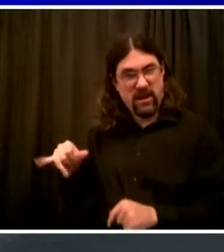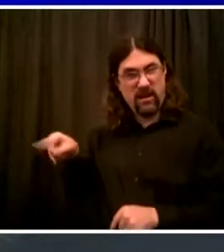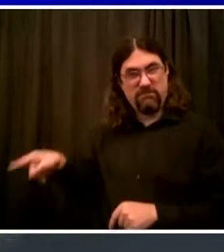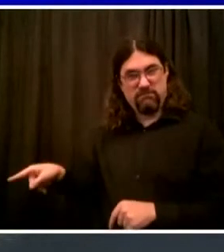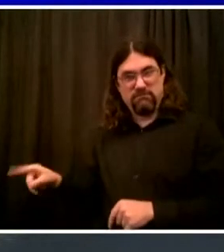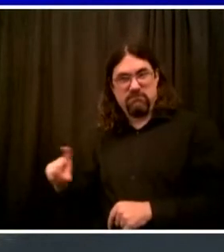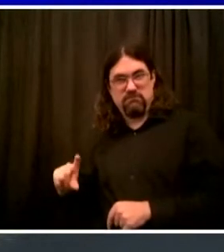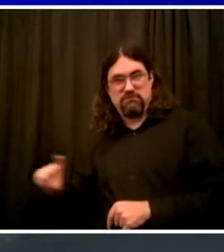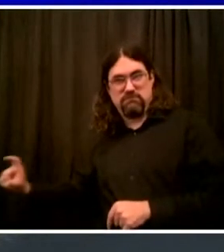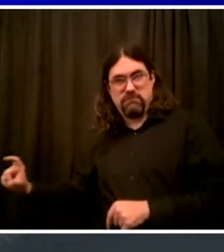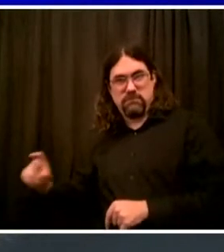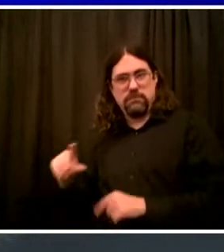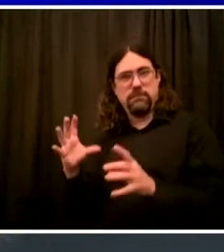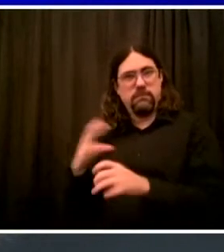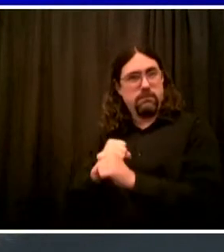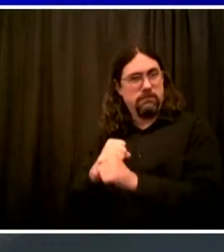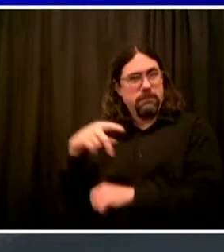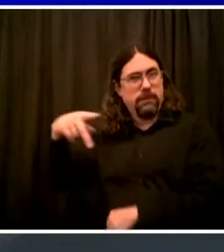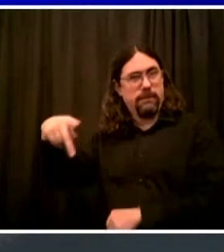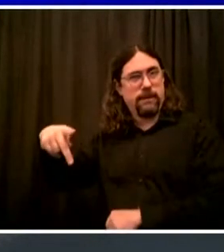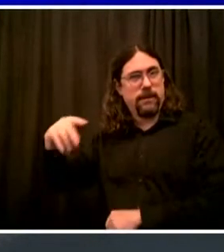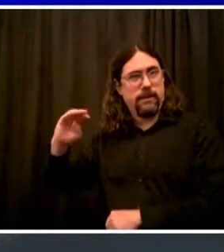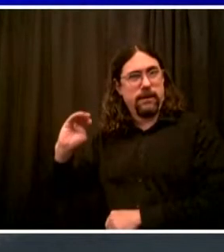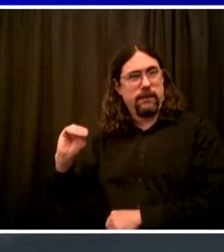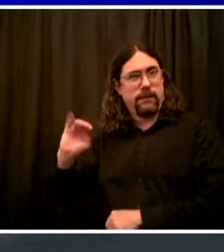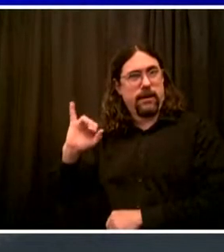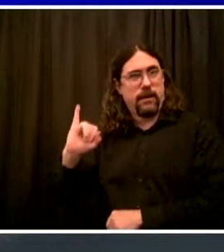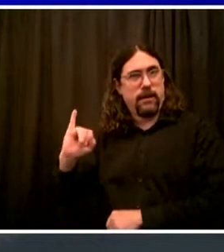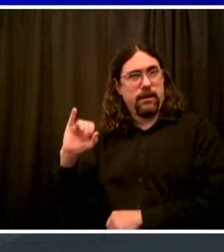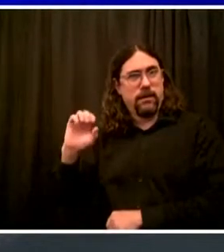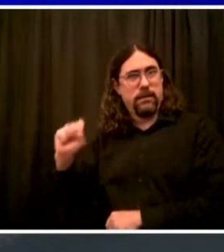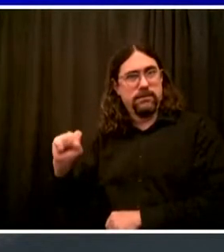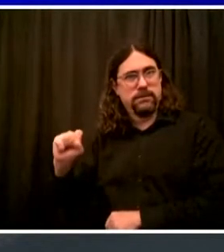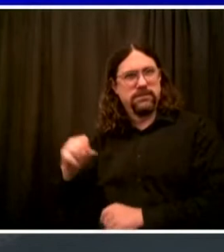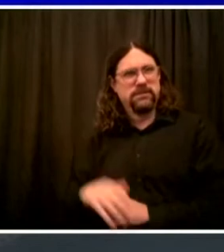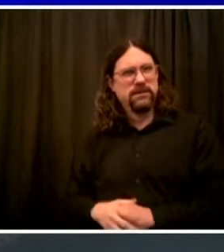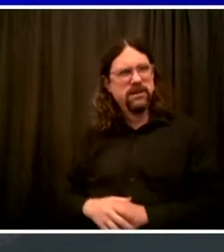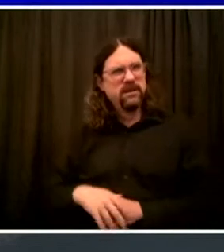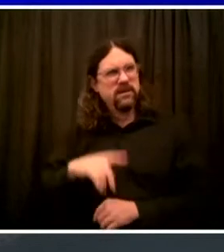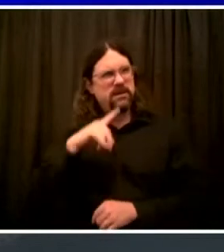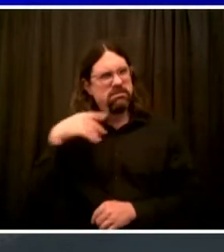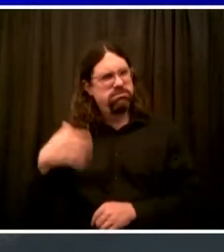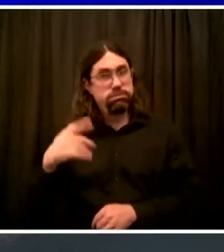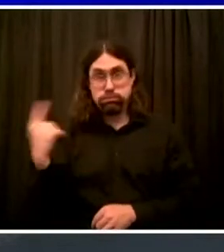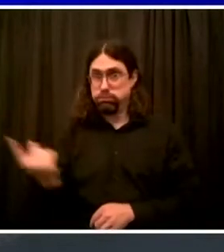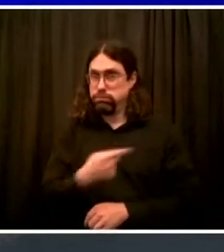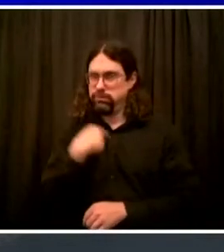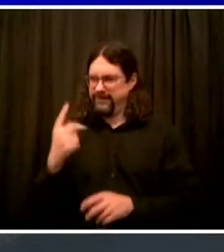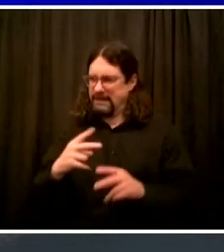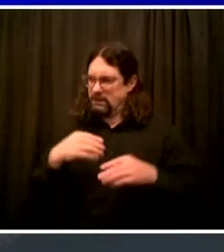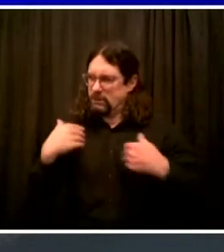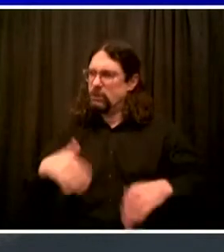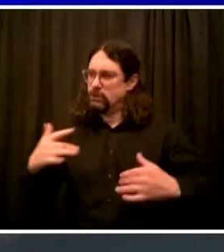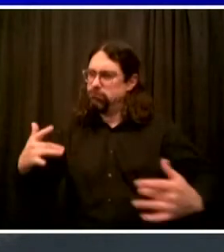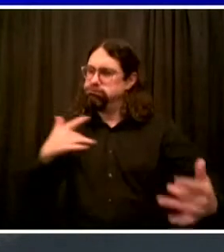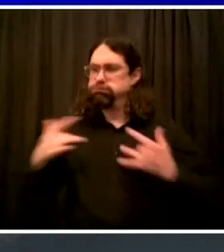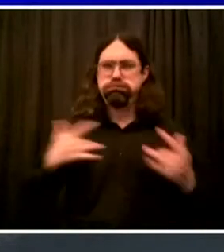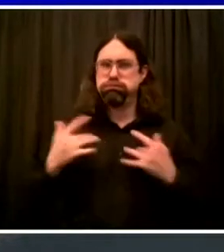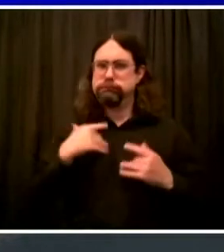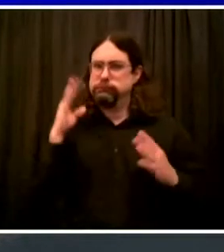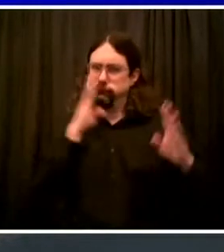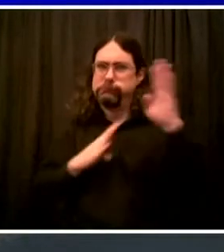concern, and we're going to throw everything we've got at it. The number of children affected continues to grow. It is still, in the scheme